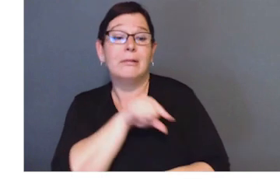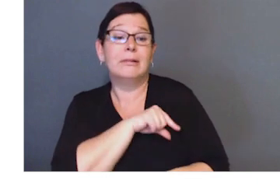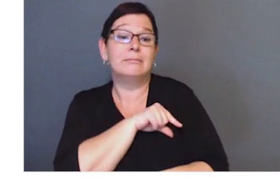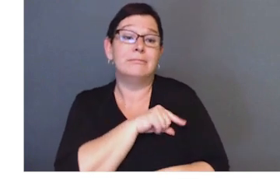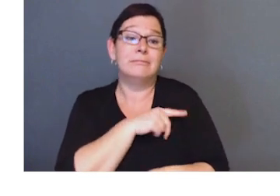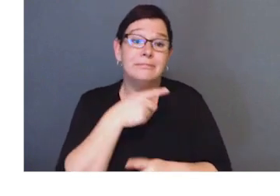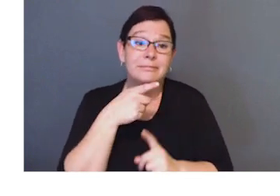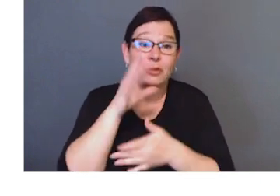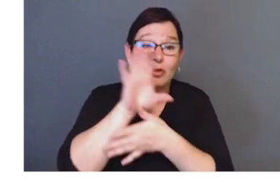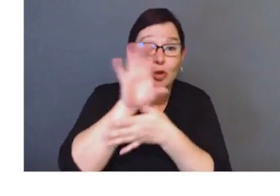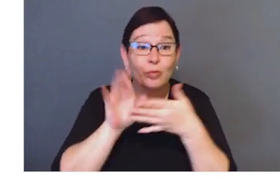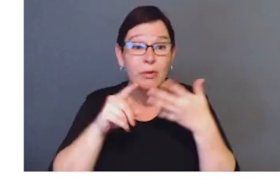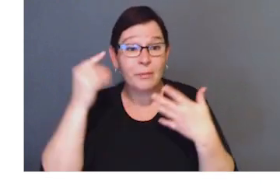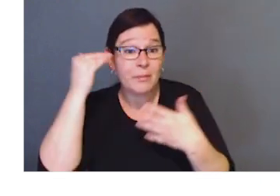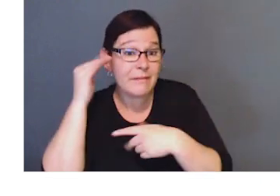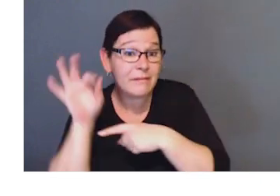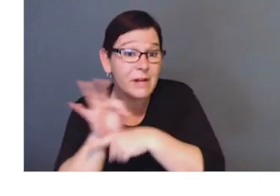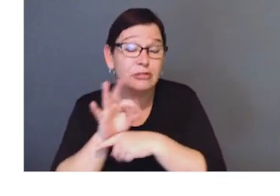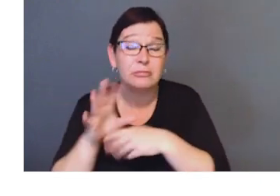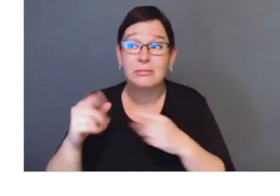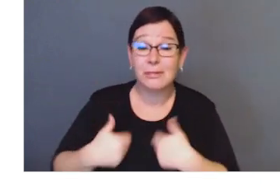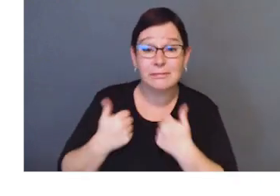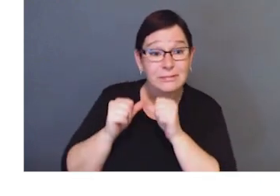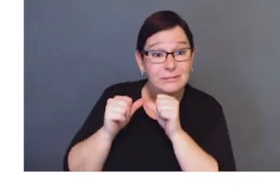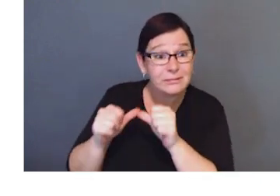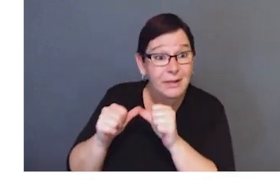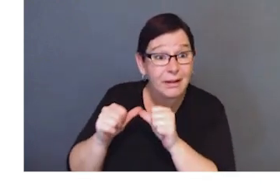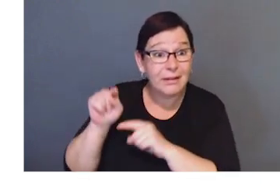for 2021 and future tax years.